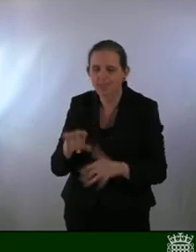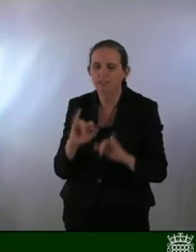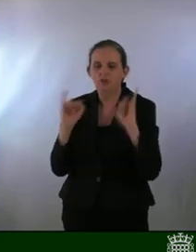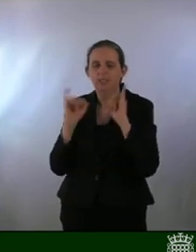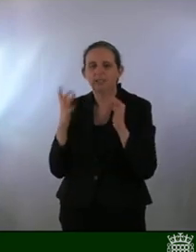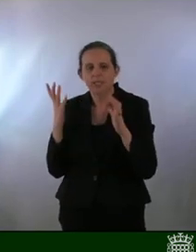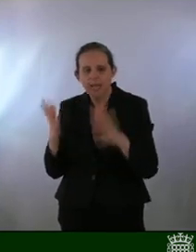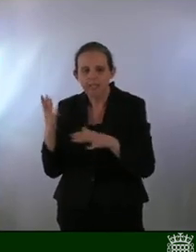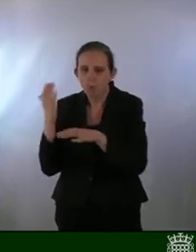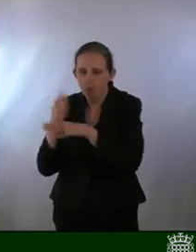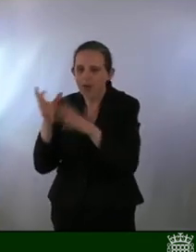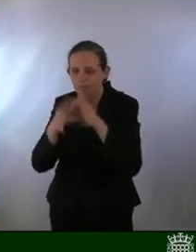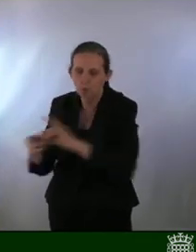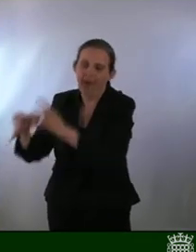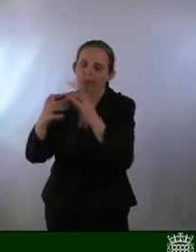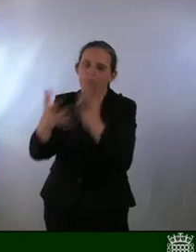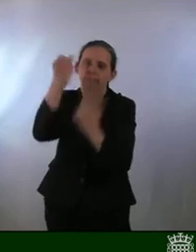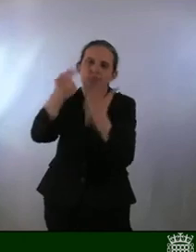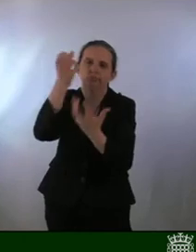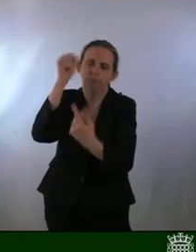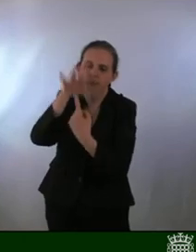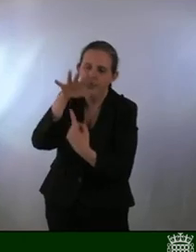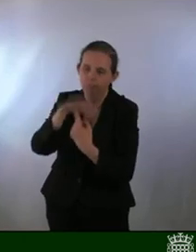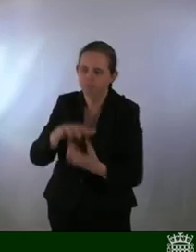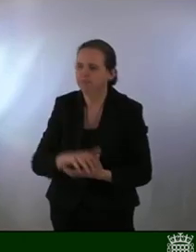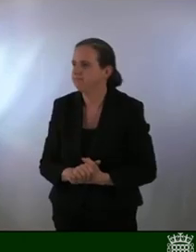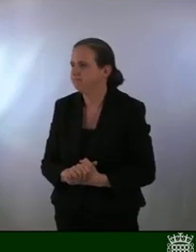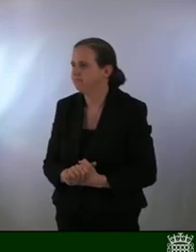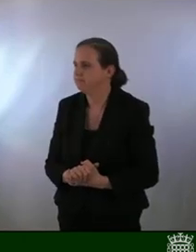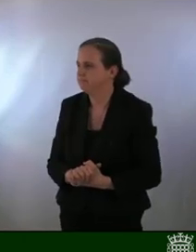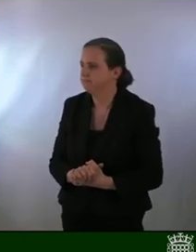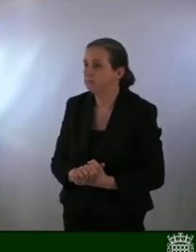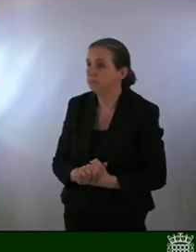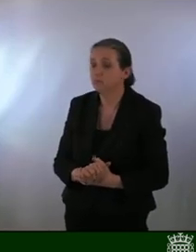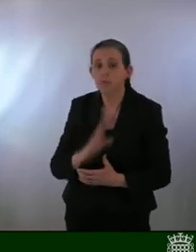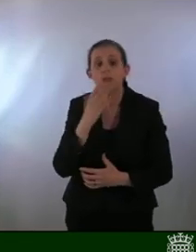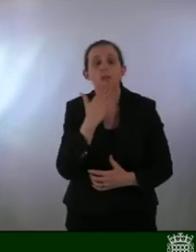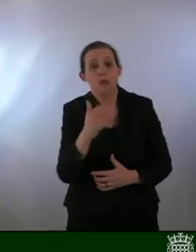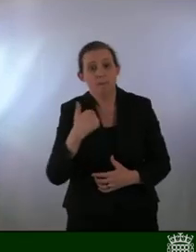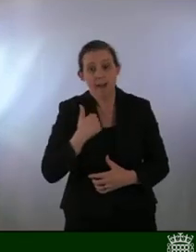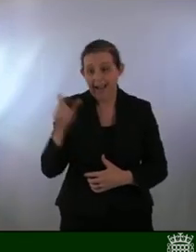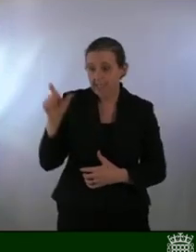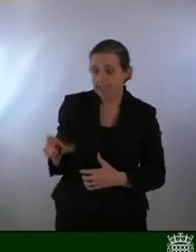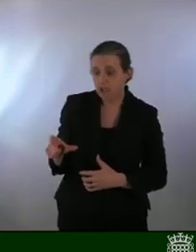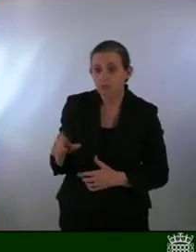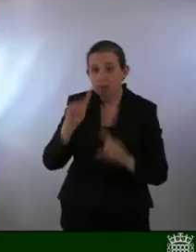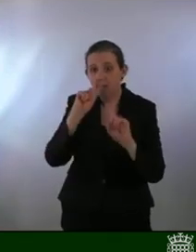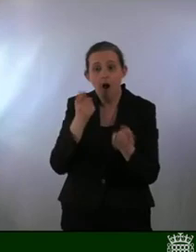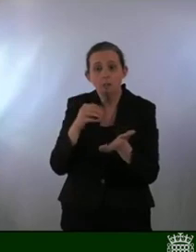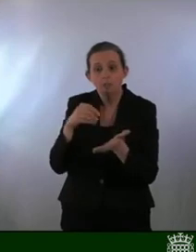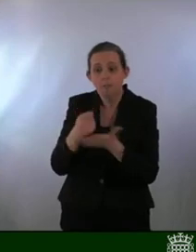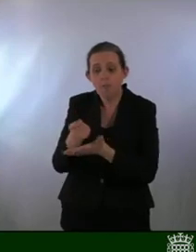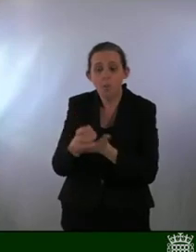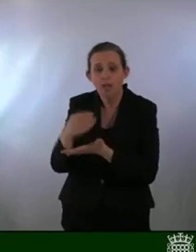working together to deliver. Emma Hardy. Thank you, Mr. Speaker. My constituent can't get mortgage payment support because she hasn't got a sick note to go with